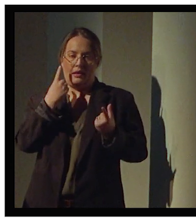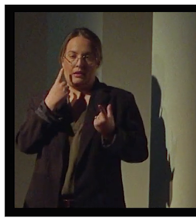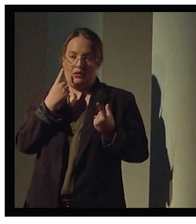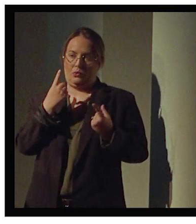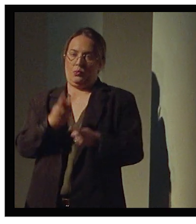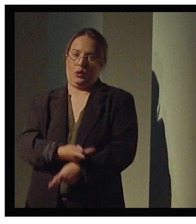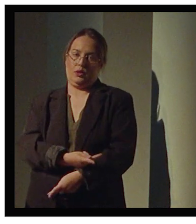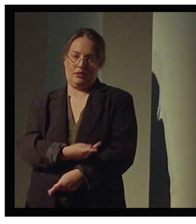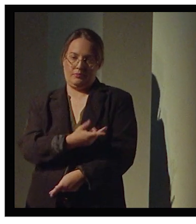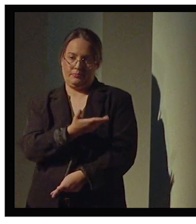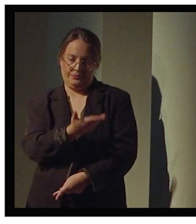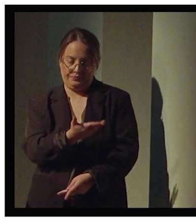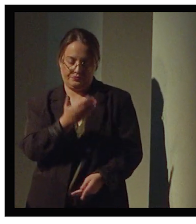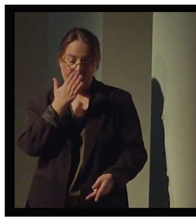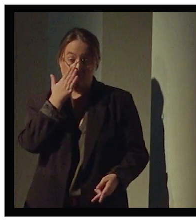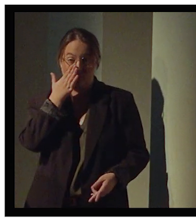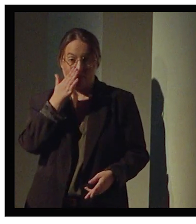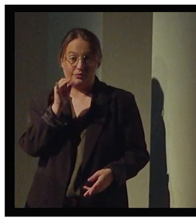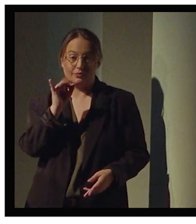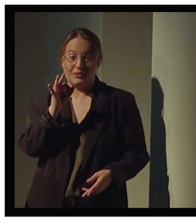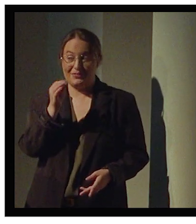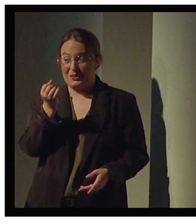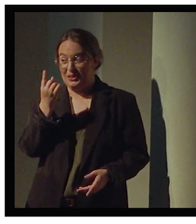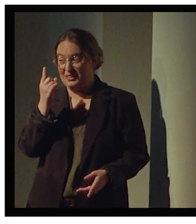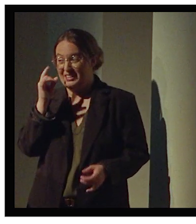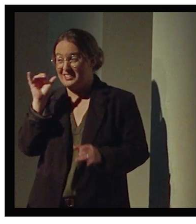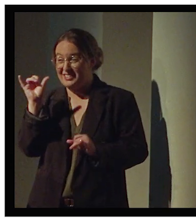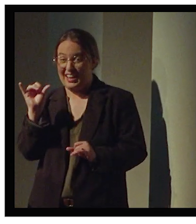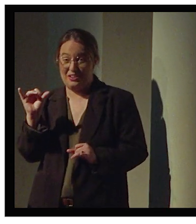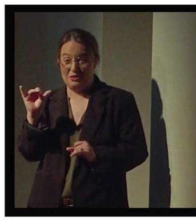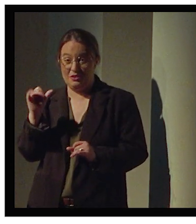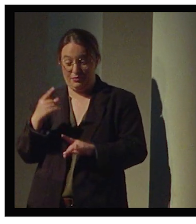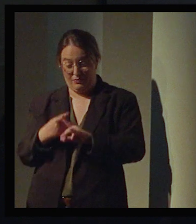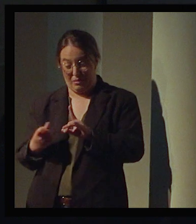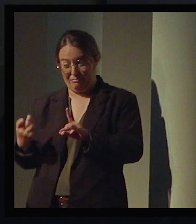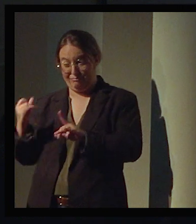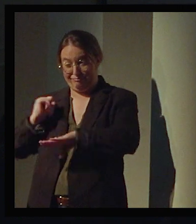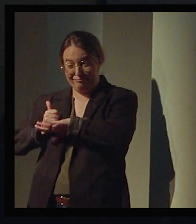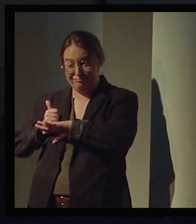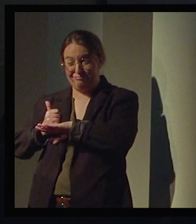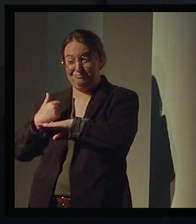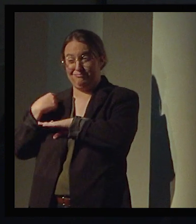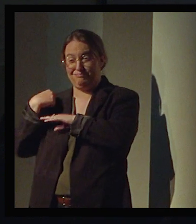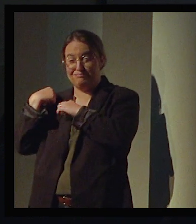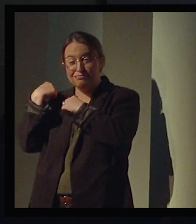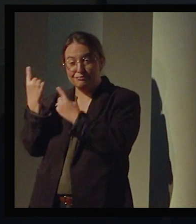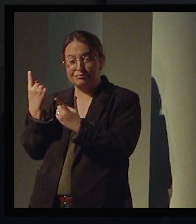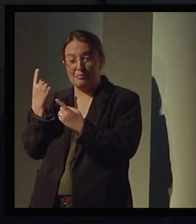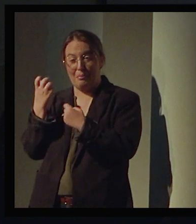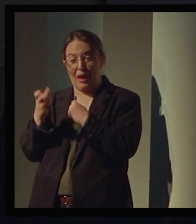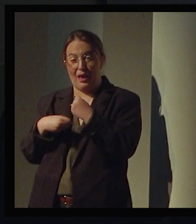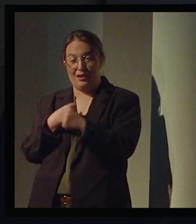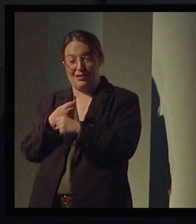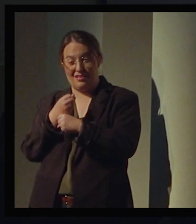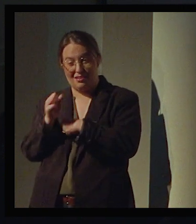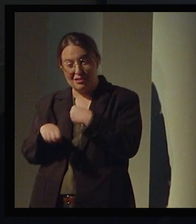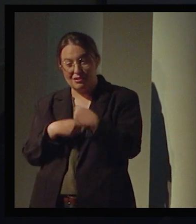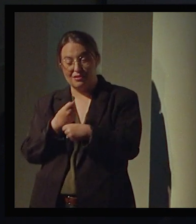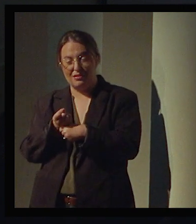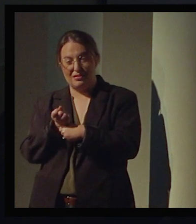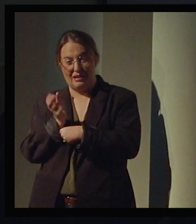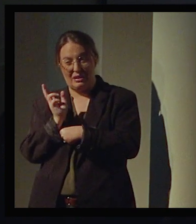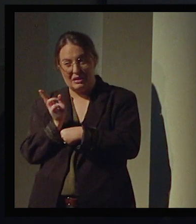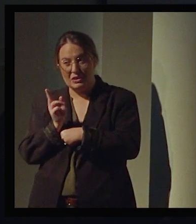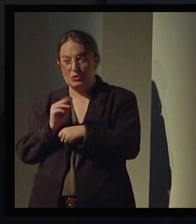you understand the standards against which they were being judged. And we've talked a bit about the radical new ways artists like Monet